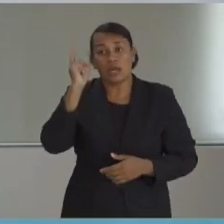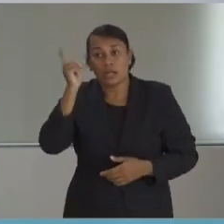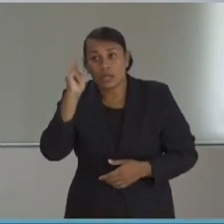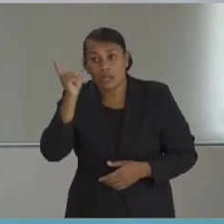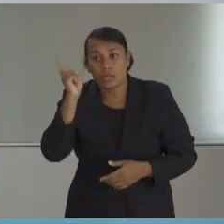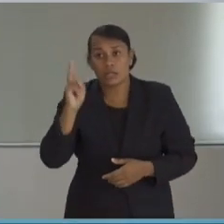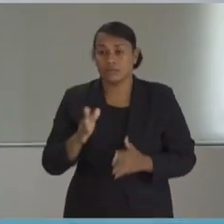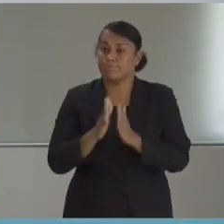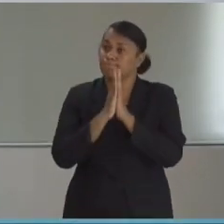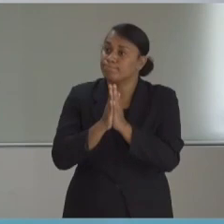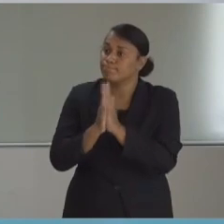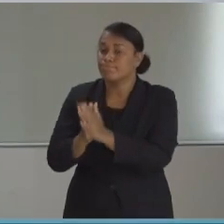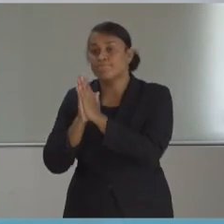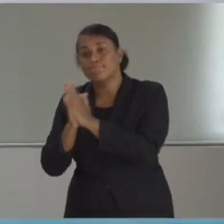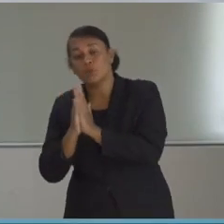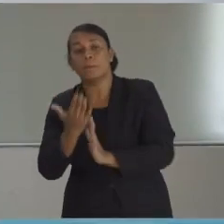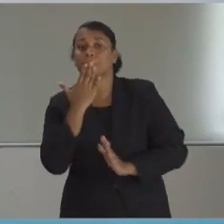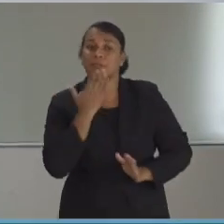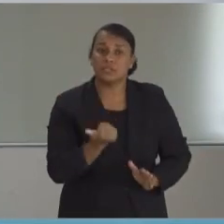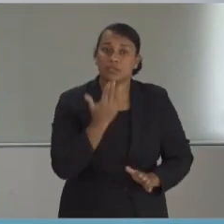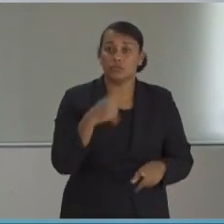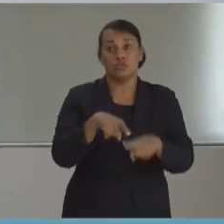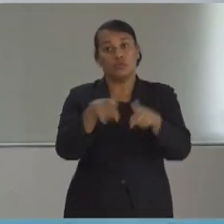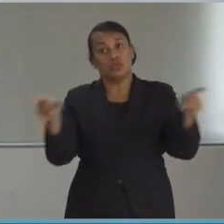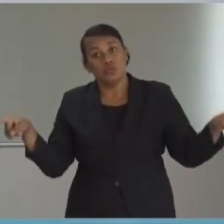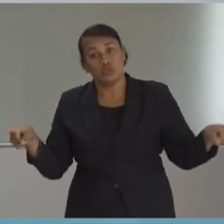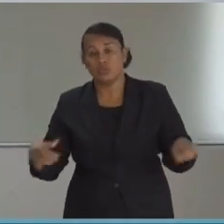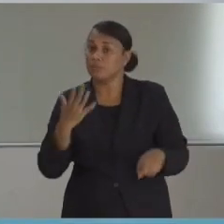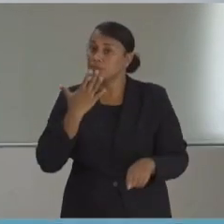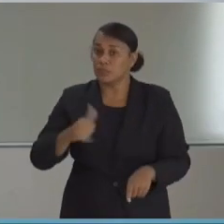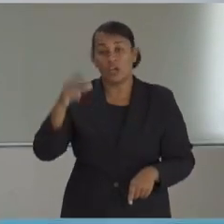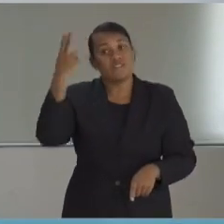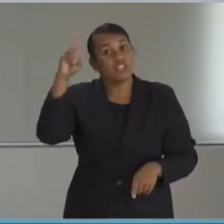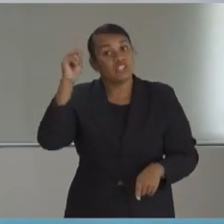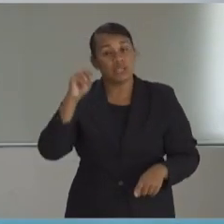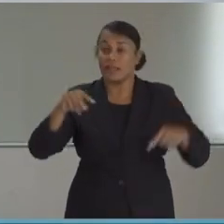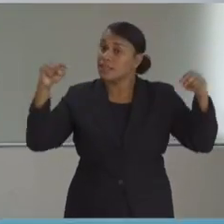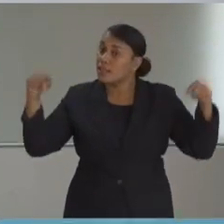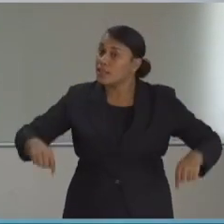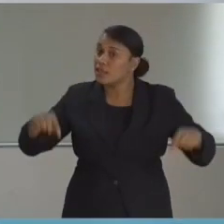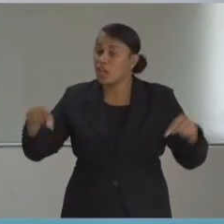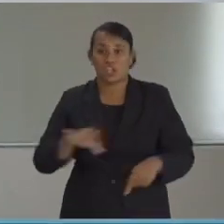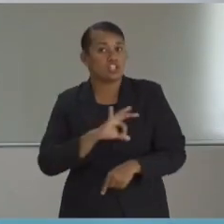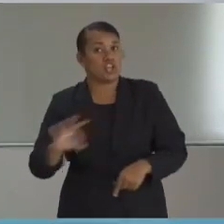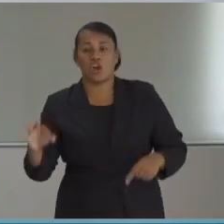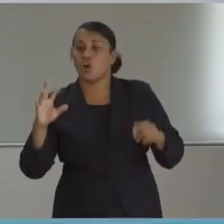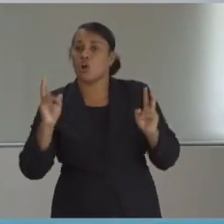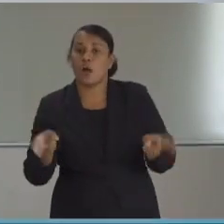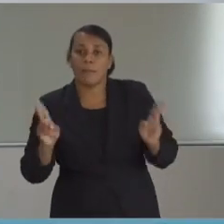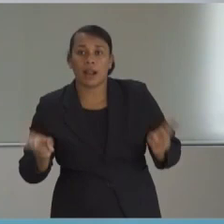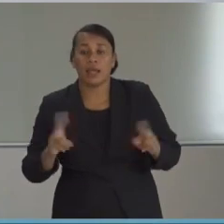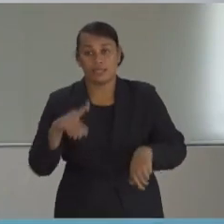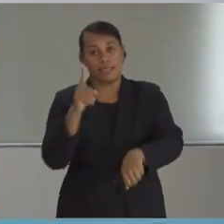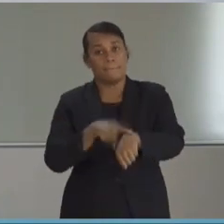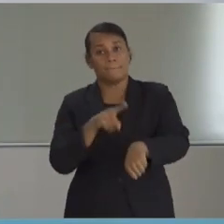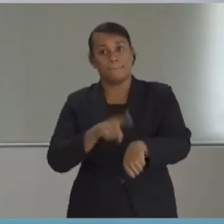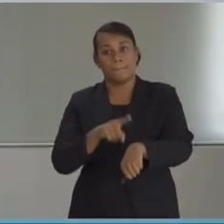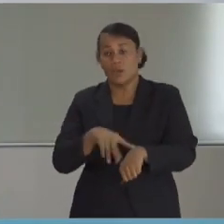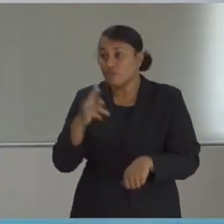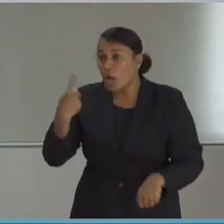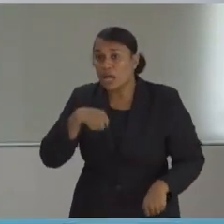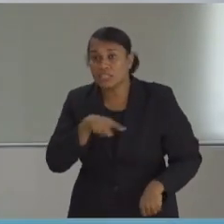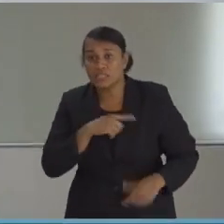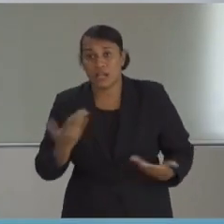plead to all Fijians, this is extraordinary times for us. Government is doing its best,